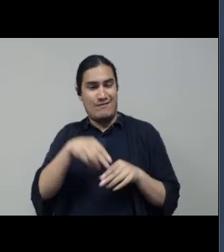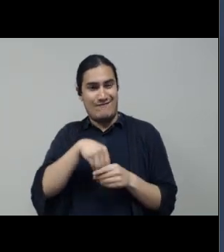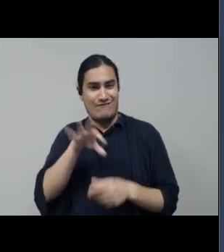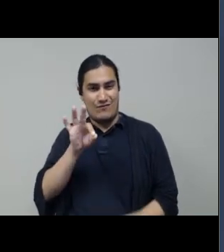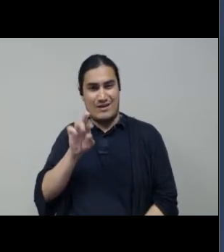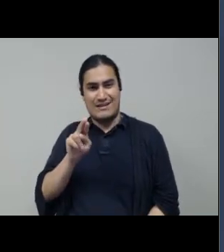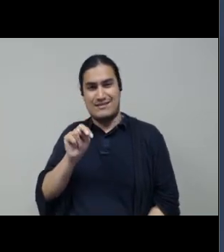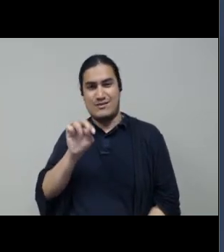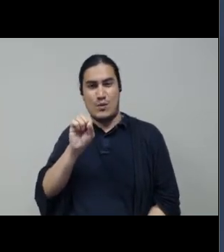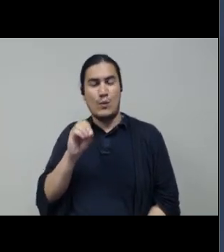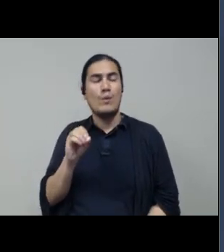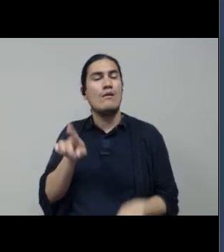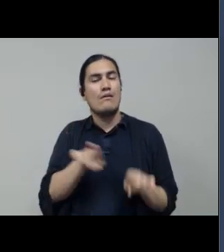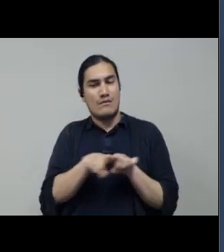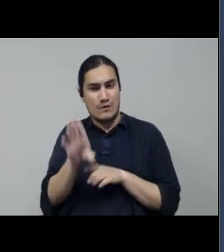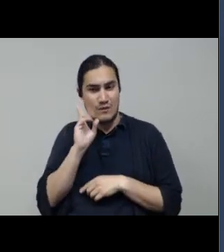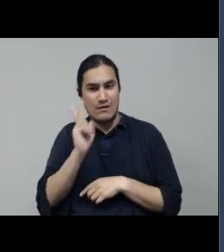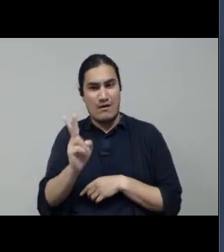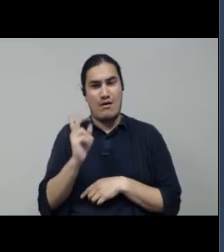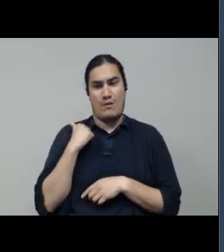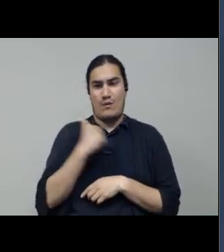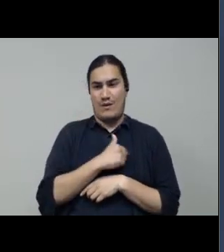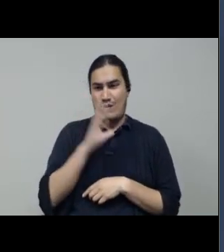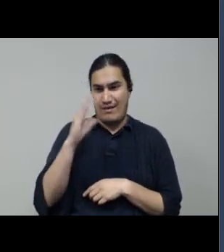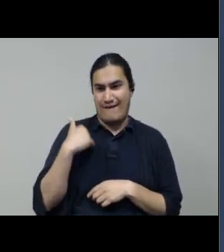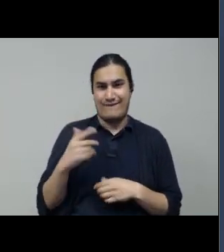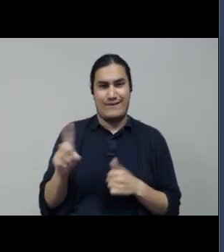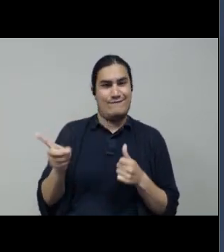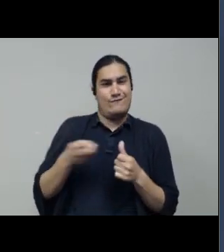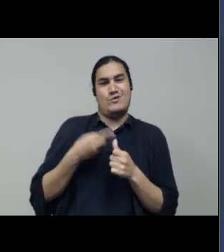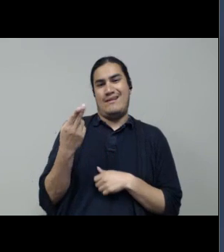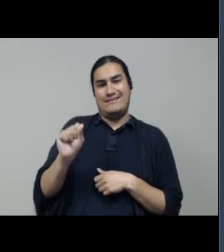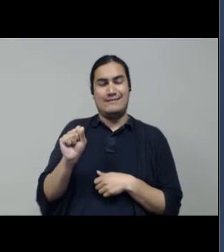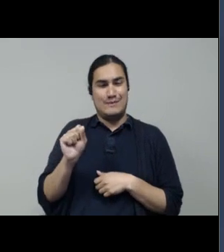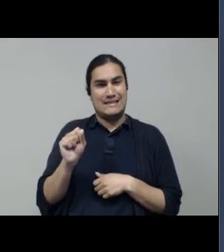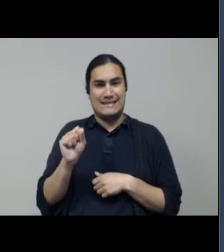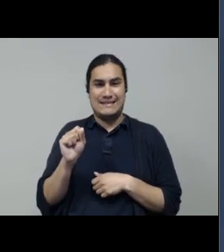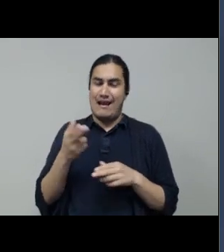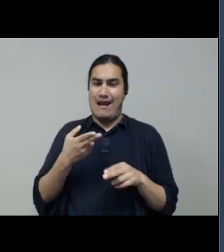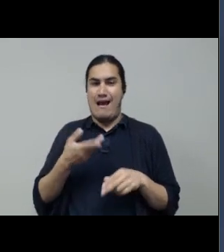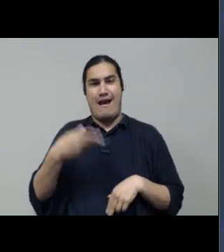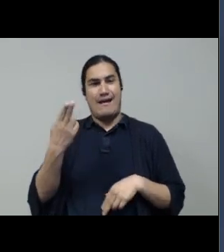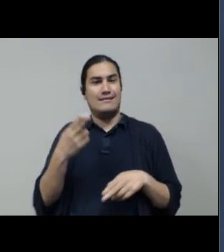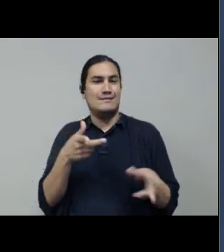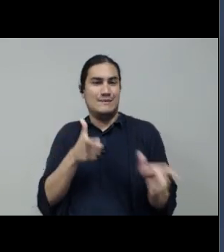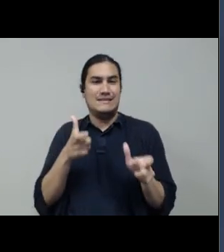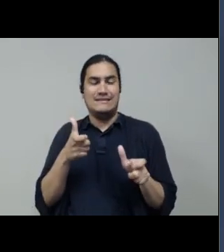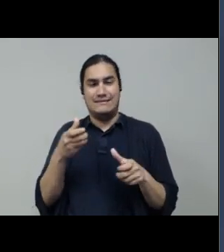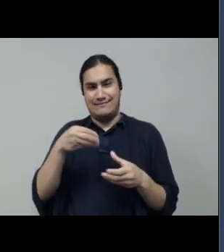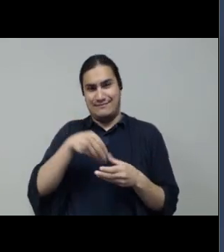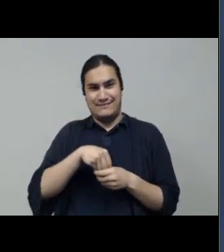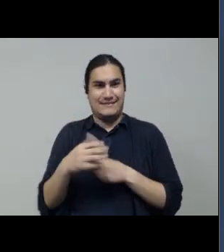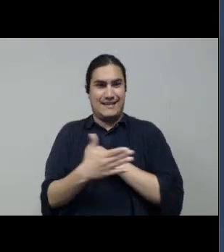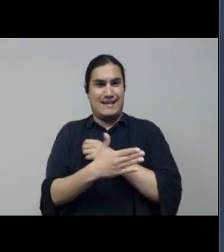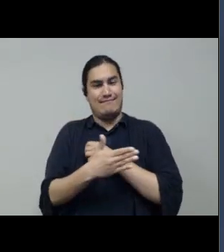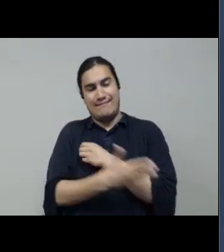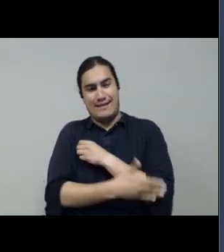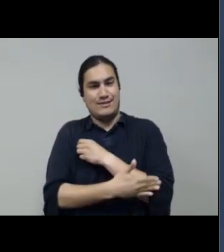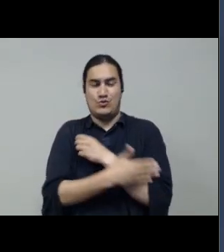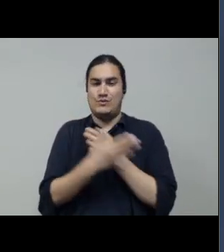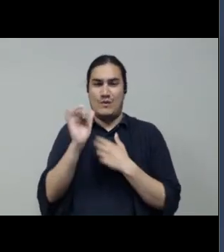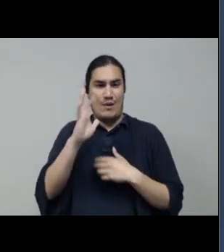got to see that we're going to have the first high-speed rail station in the nation right here in downtown Fresno, which is great because that will be a game changer